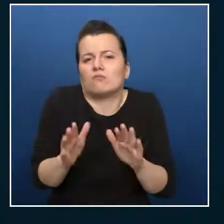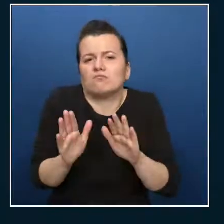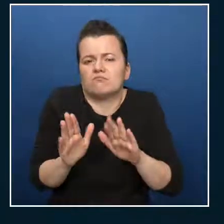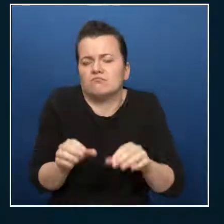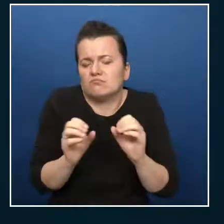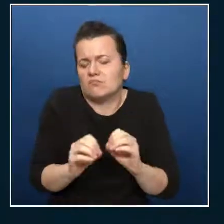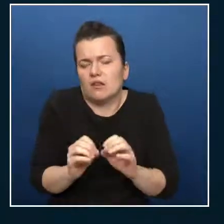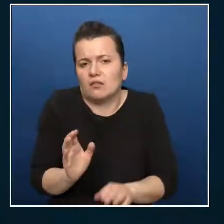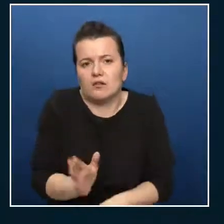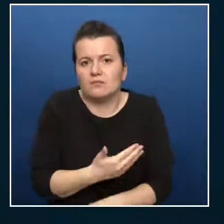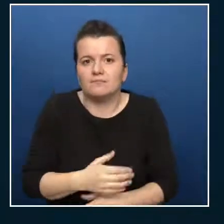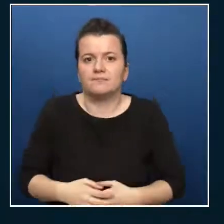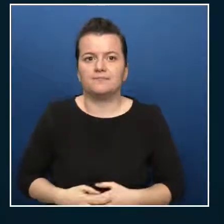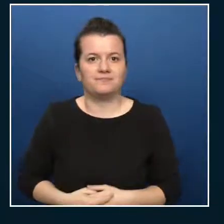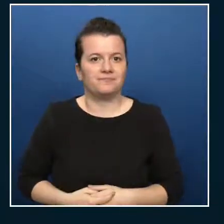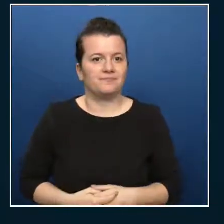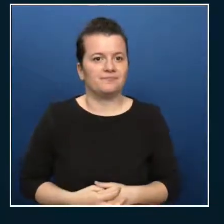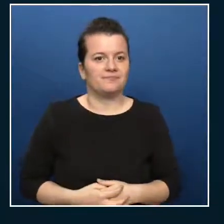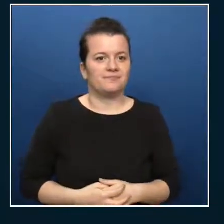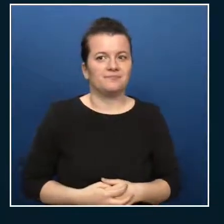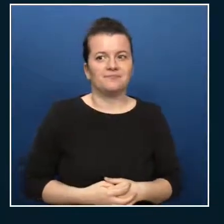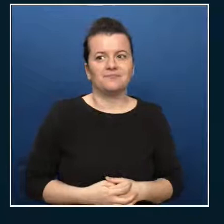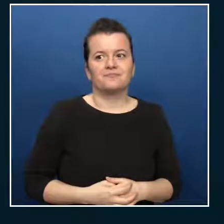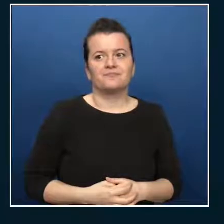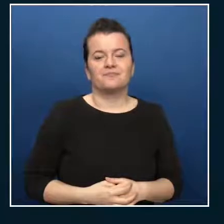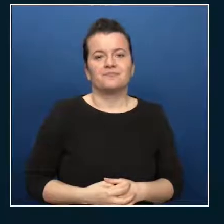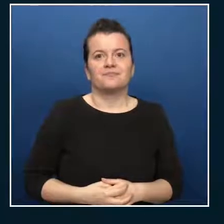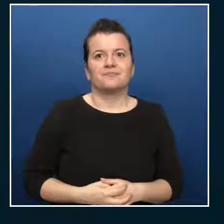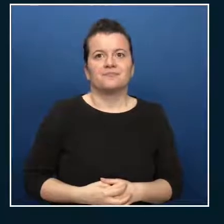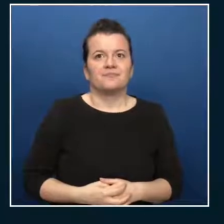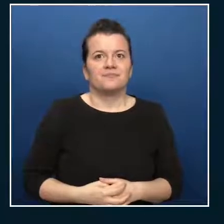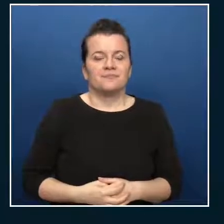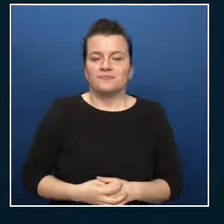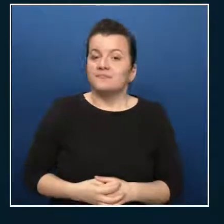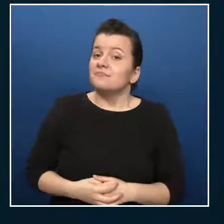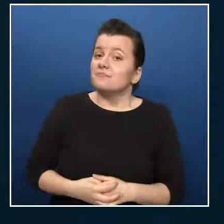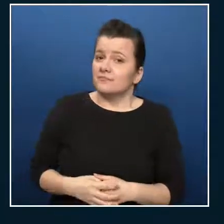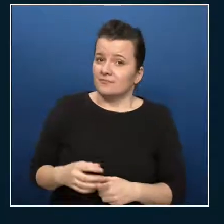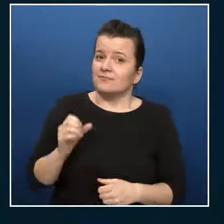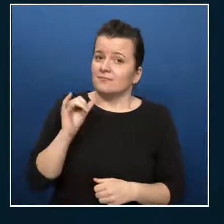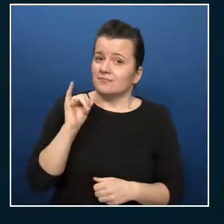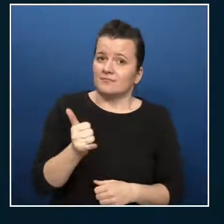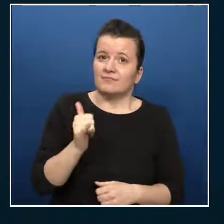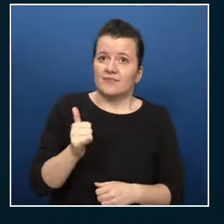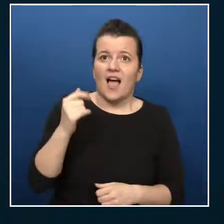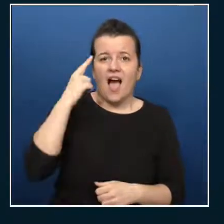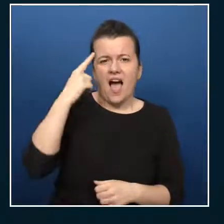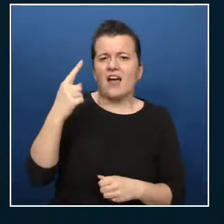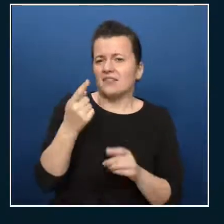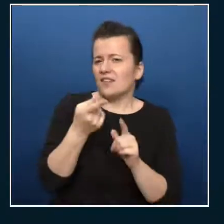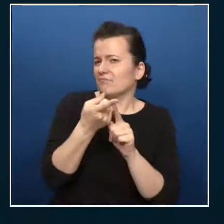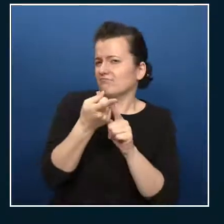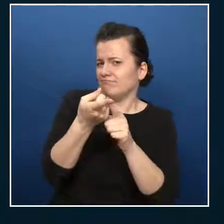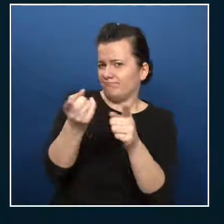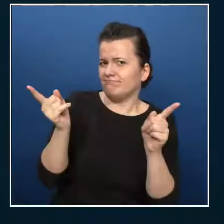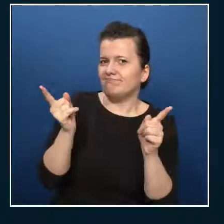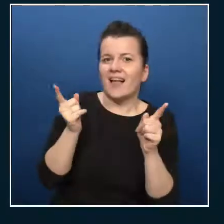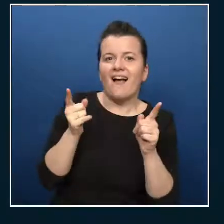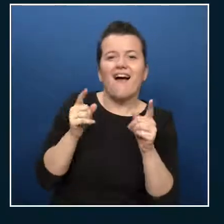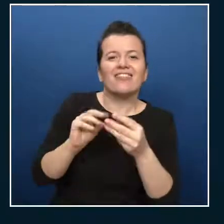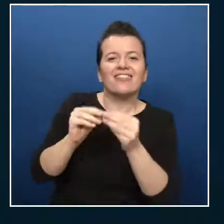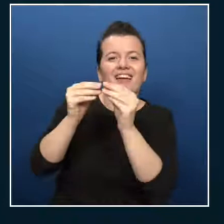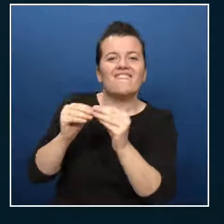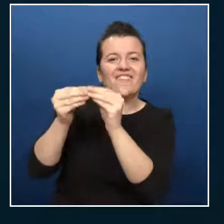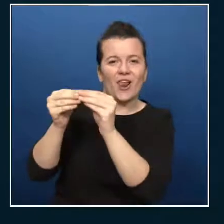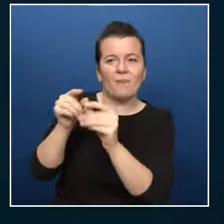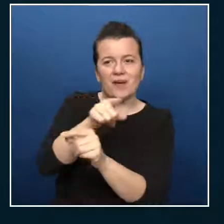Yeah, I think probably plenty of other developers have gone through similar things as you have, and